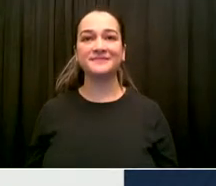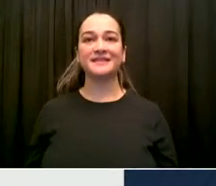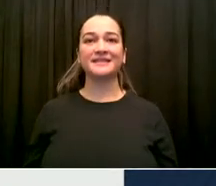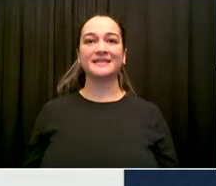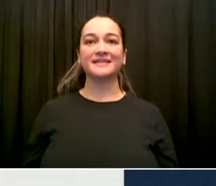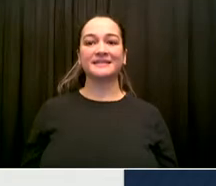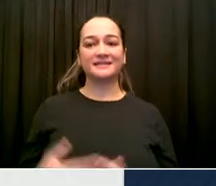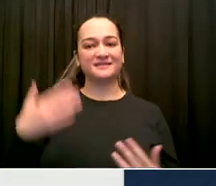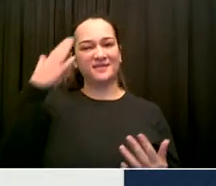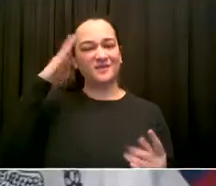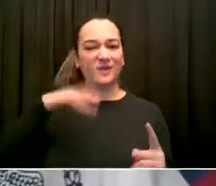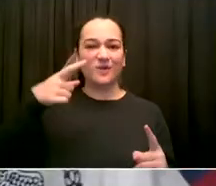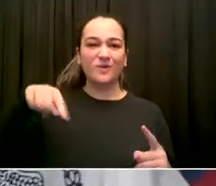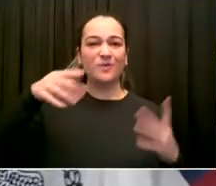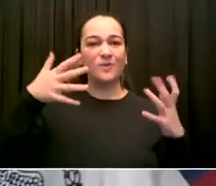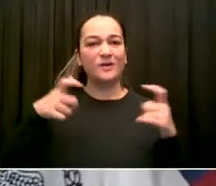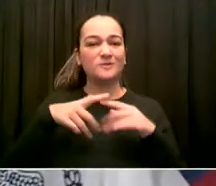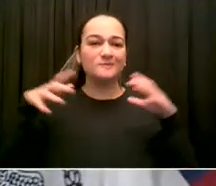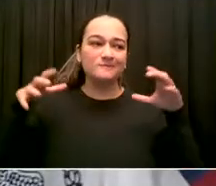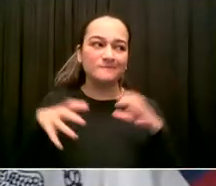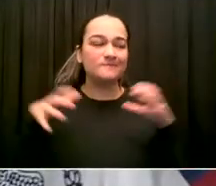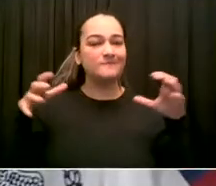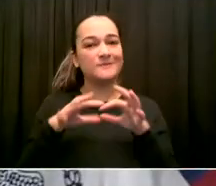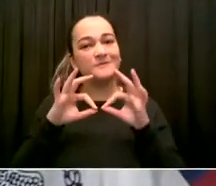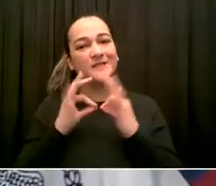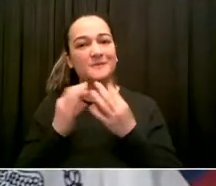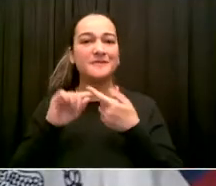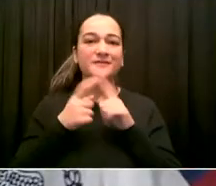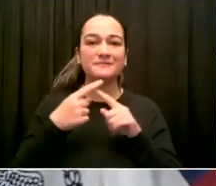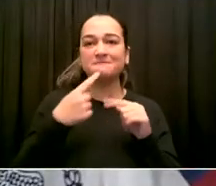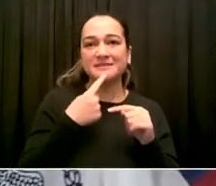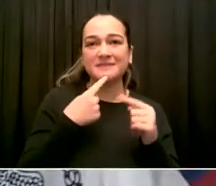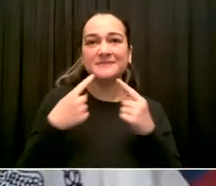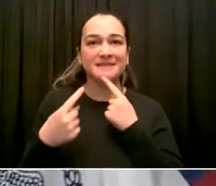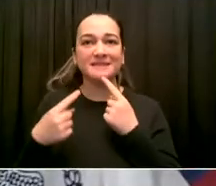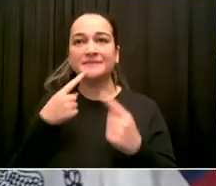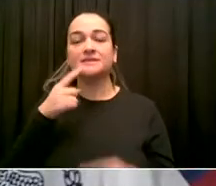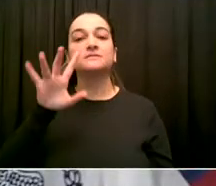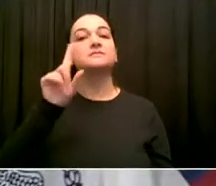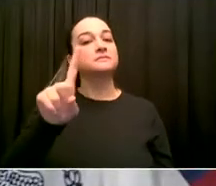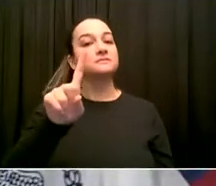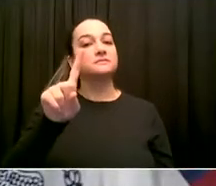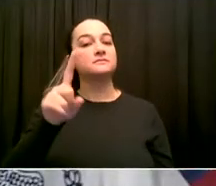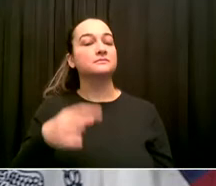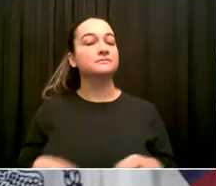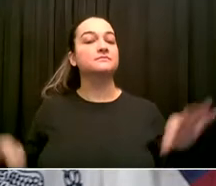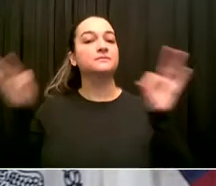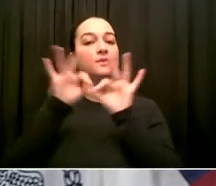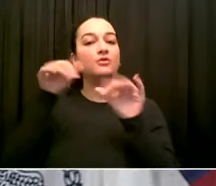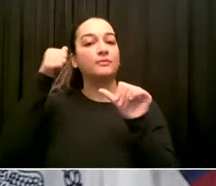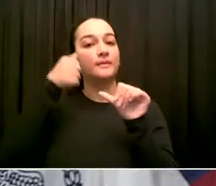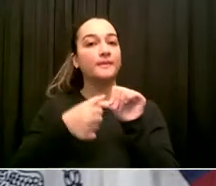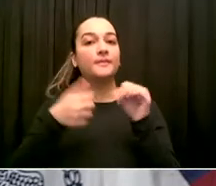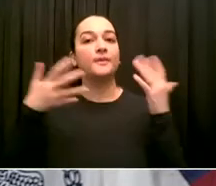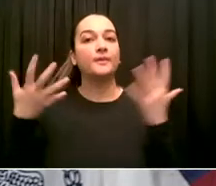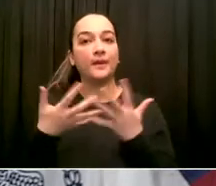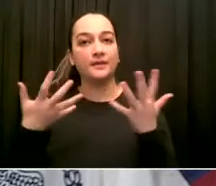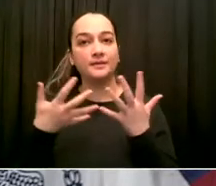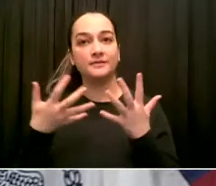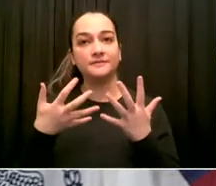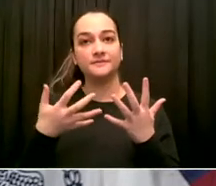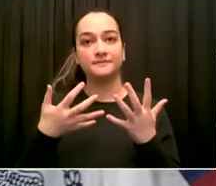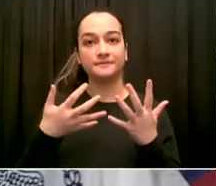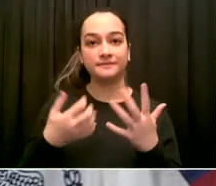Easter and a time of renewal and hope and rebirth, but it's also a time to be safe because